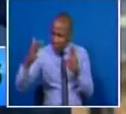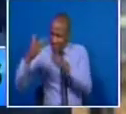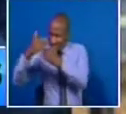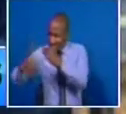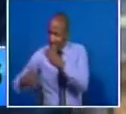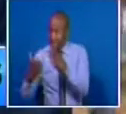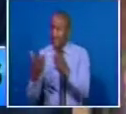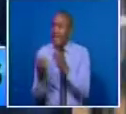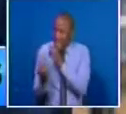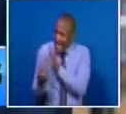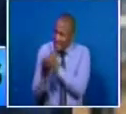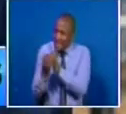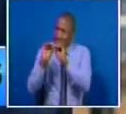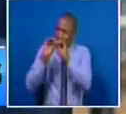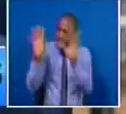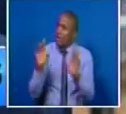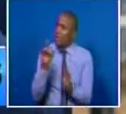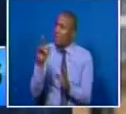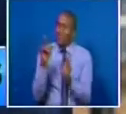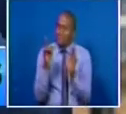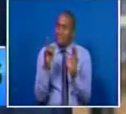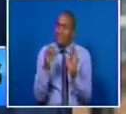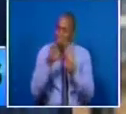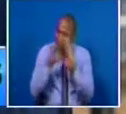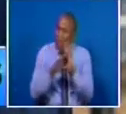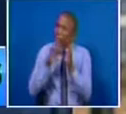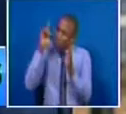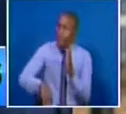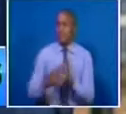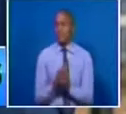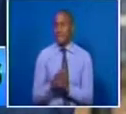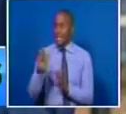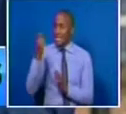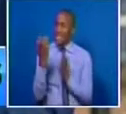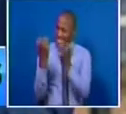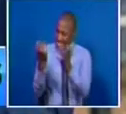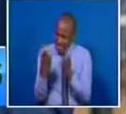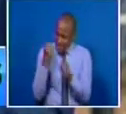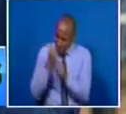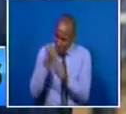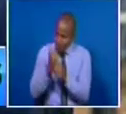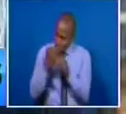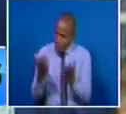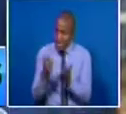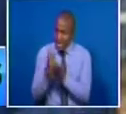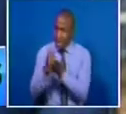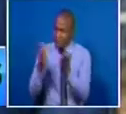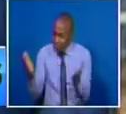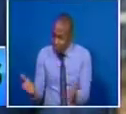direction, paint for us a clear direction about what really Kenya needs to do okay. to leap